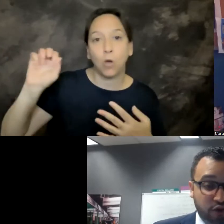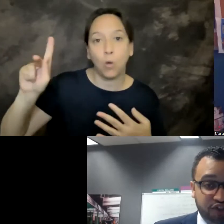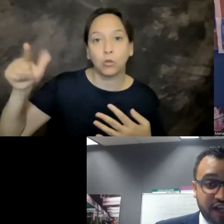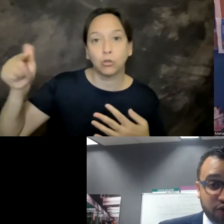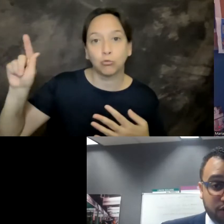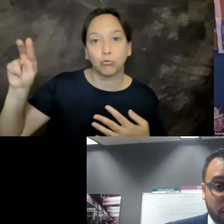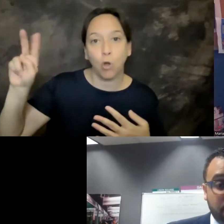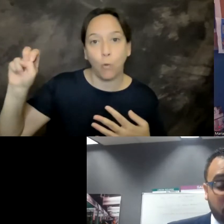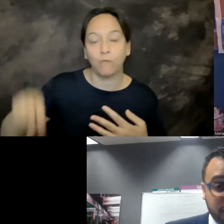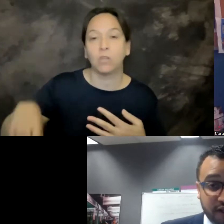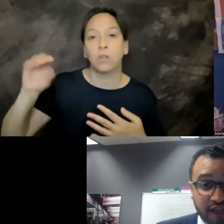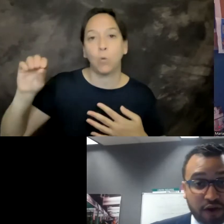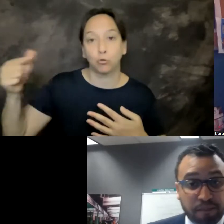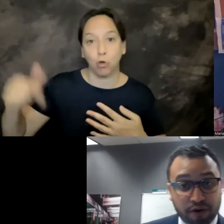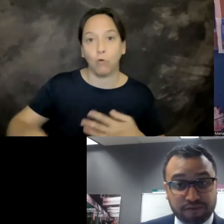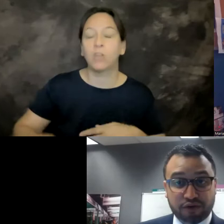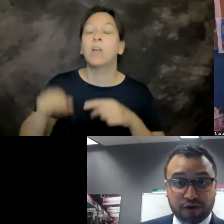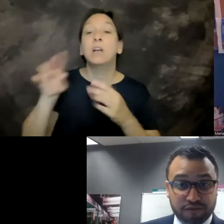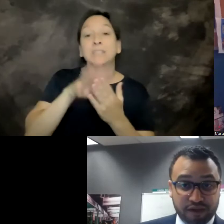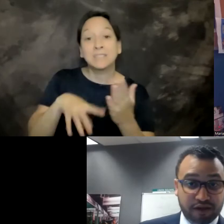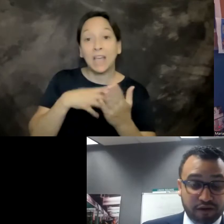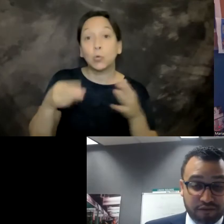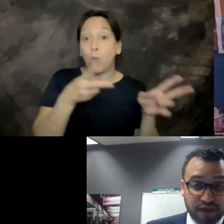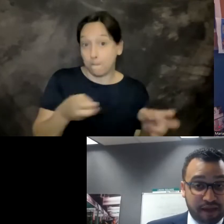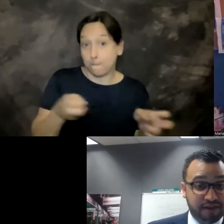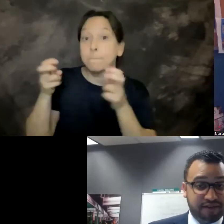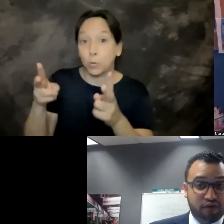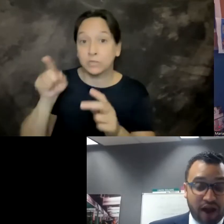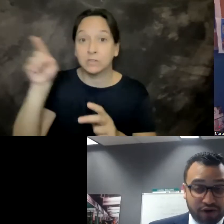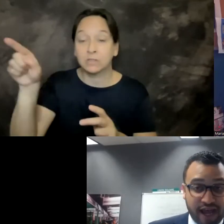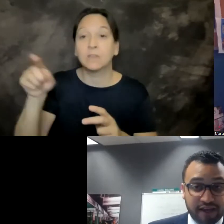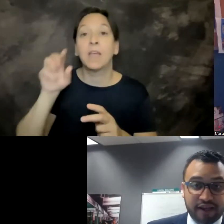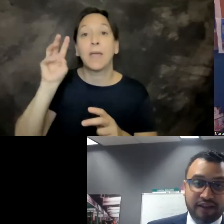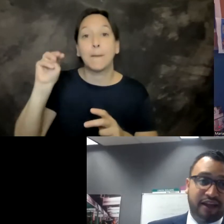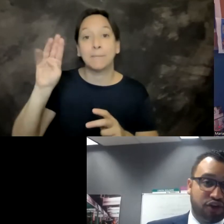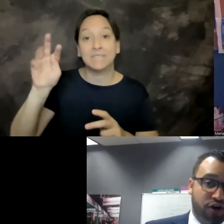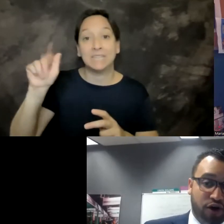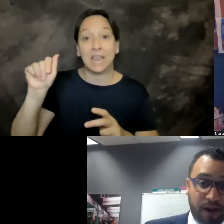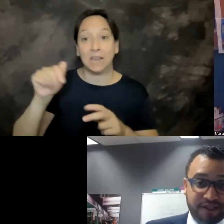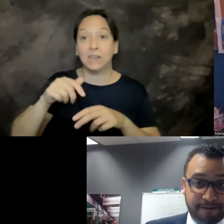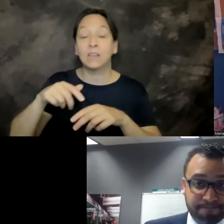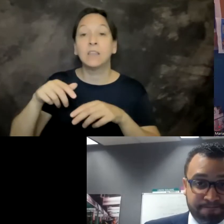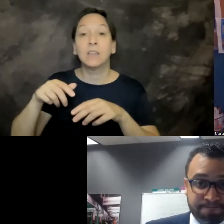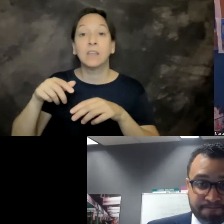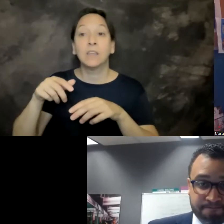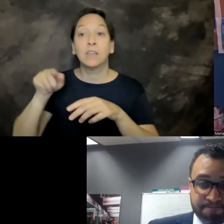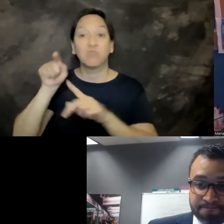And those schedules are posted and they're part of the MBTA Rider Guide that is on our website.